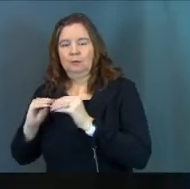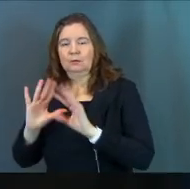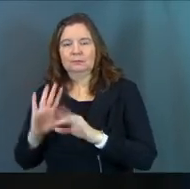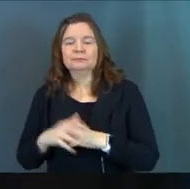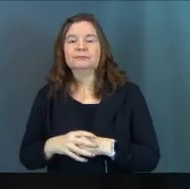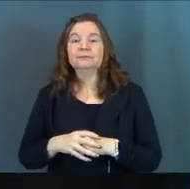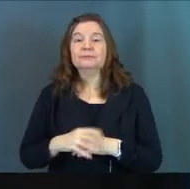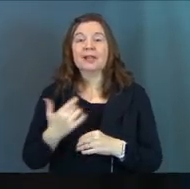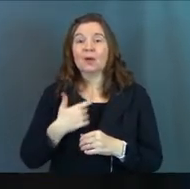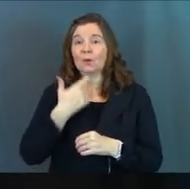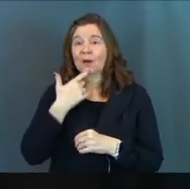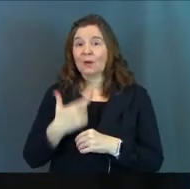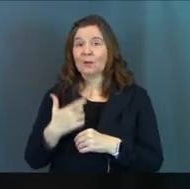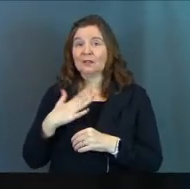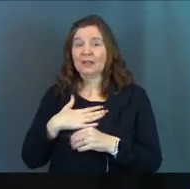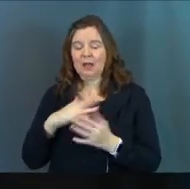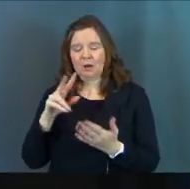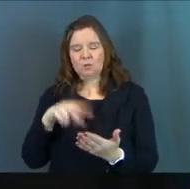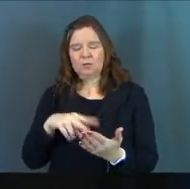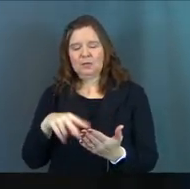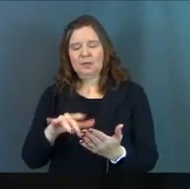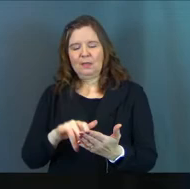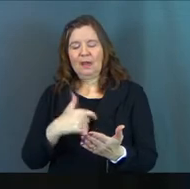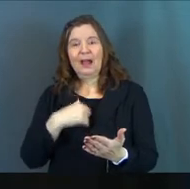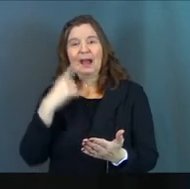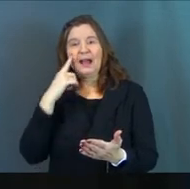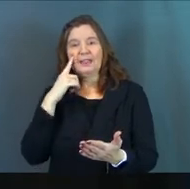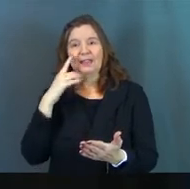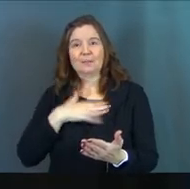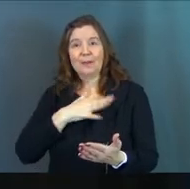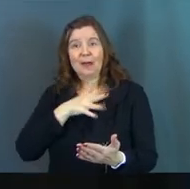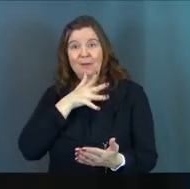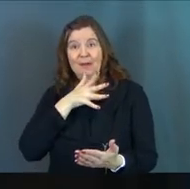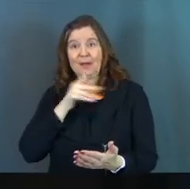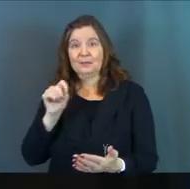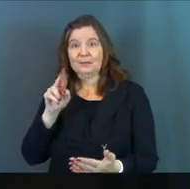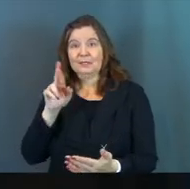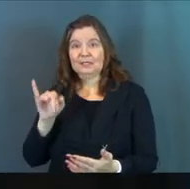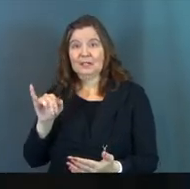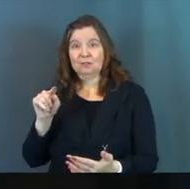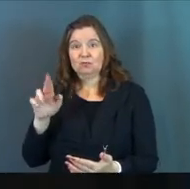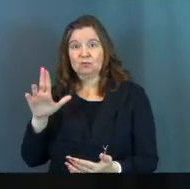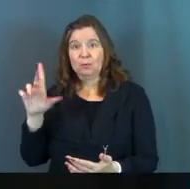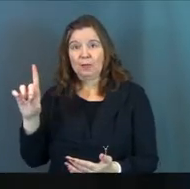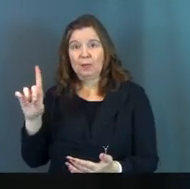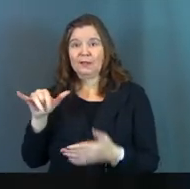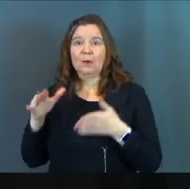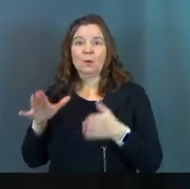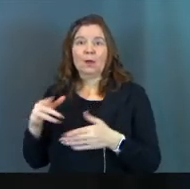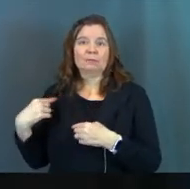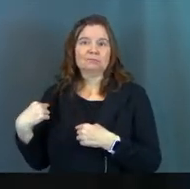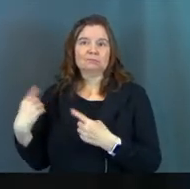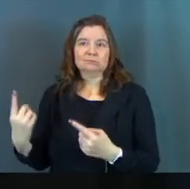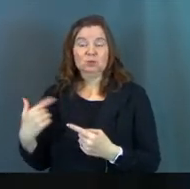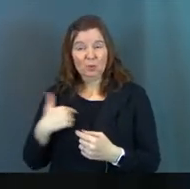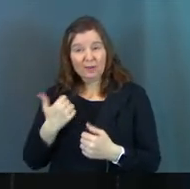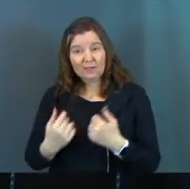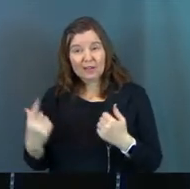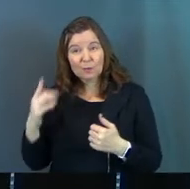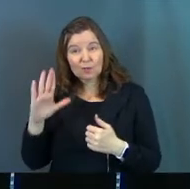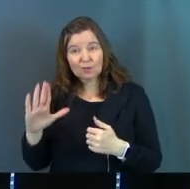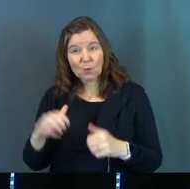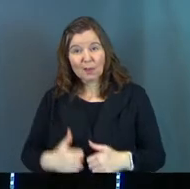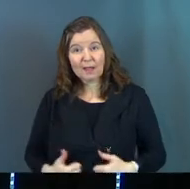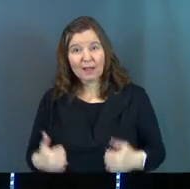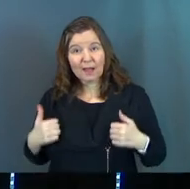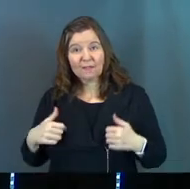when I watch that all unfold, I think of Terry Trueblood, my mom, because that's the way it always was. Do you have anybody in